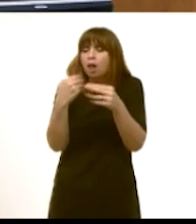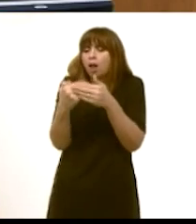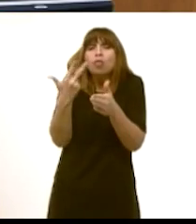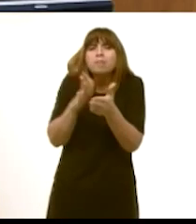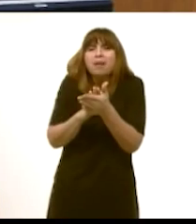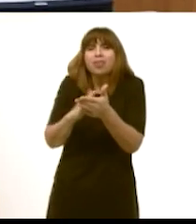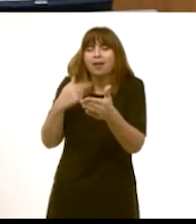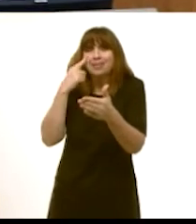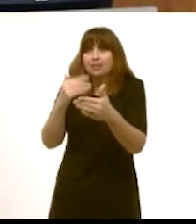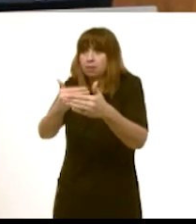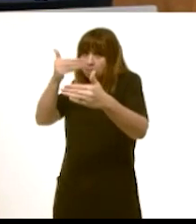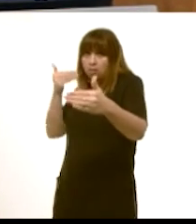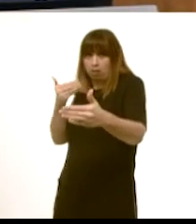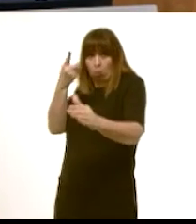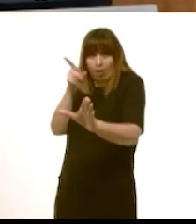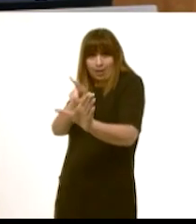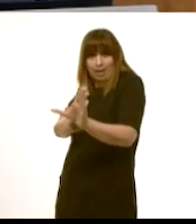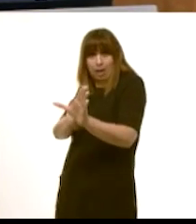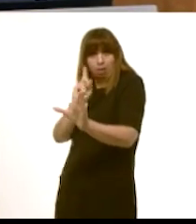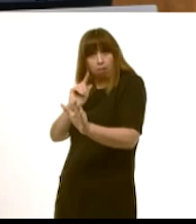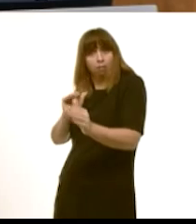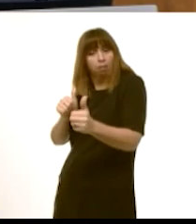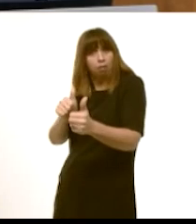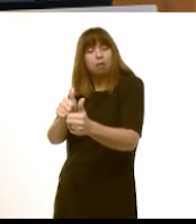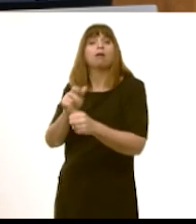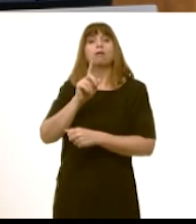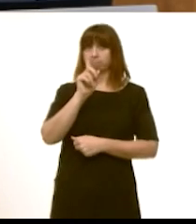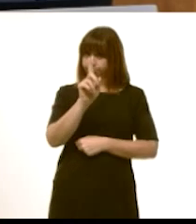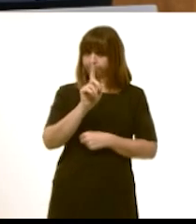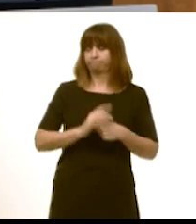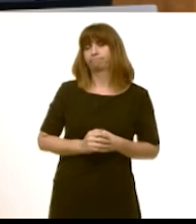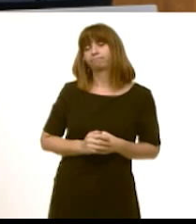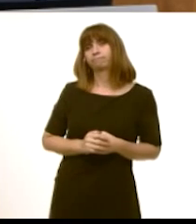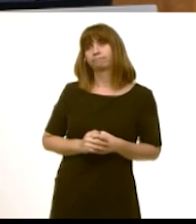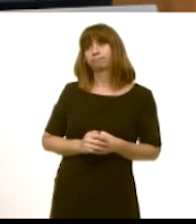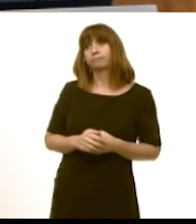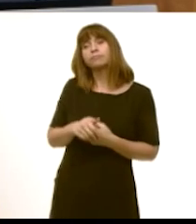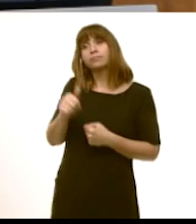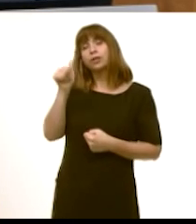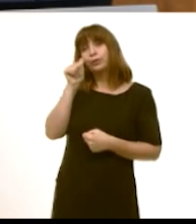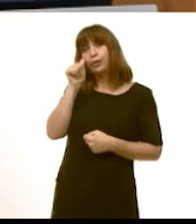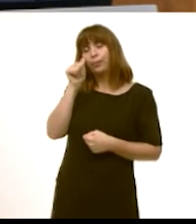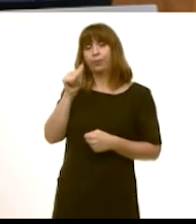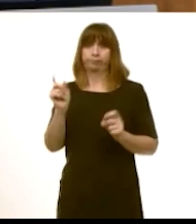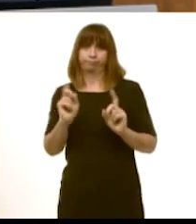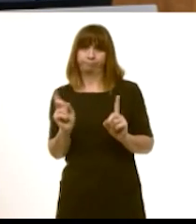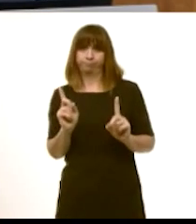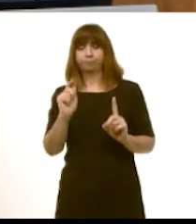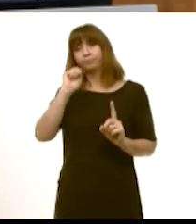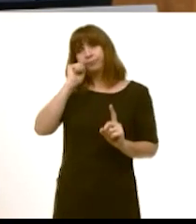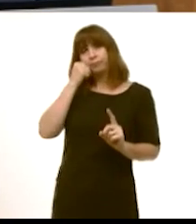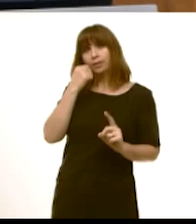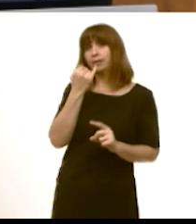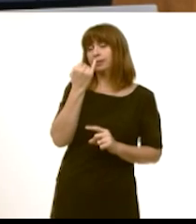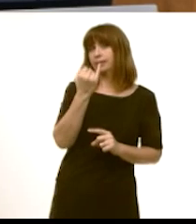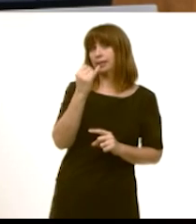that the trend is very much downwards. But one thing I will say is this. We know, for example, that there will be a hit of some